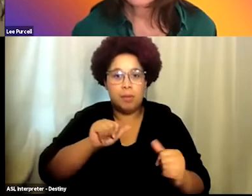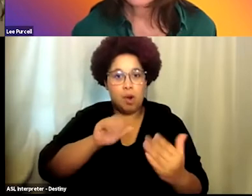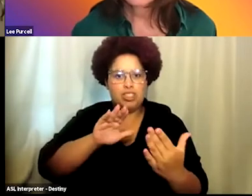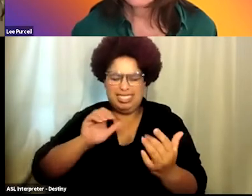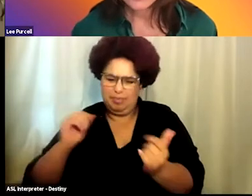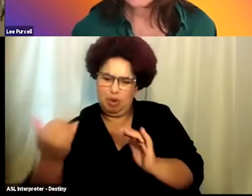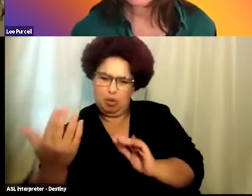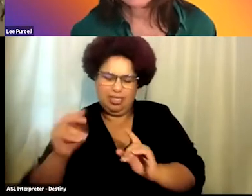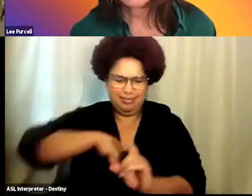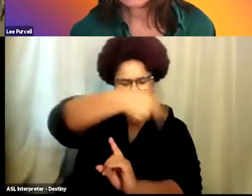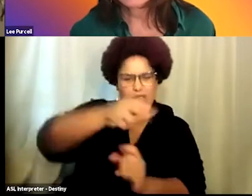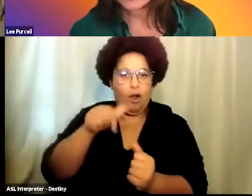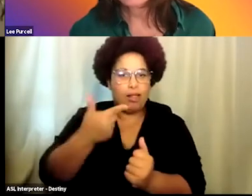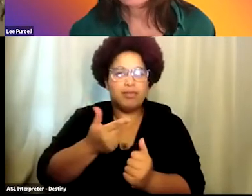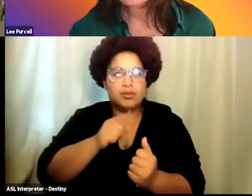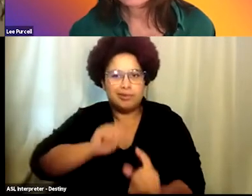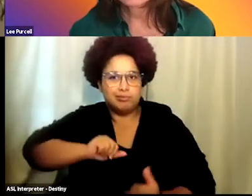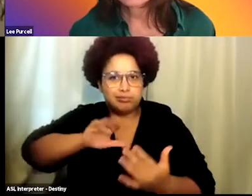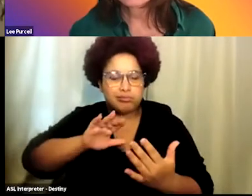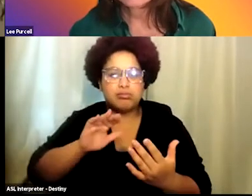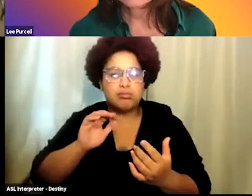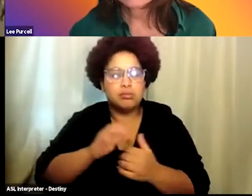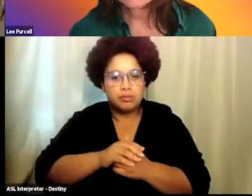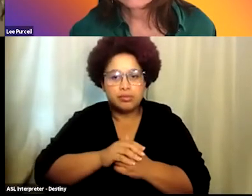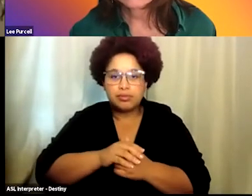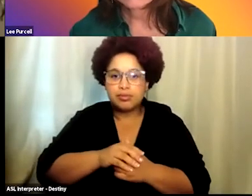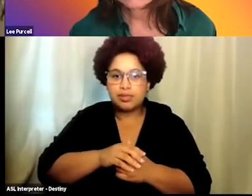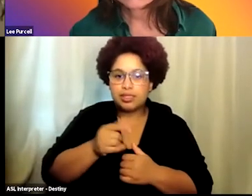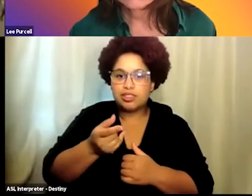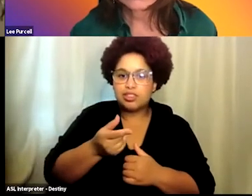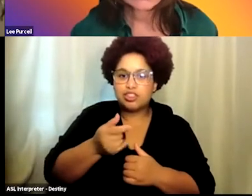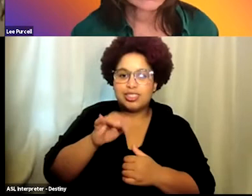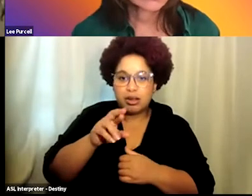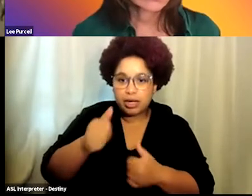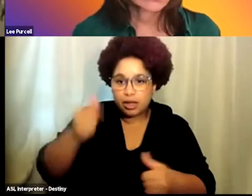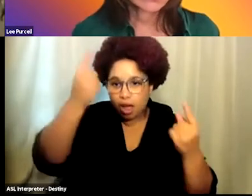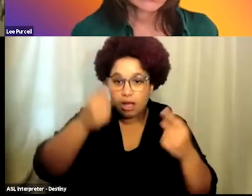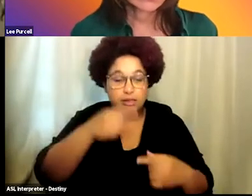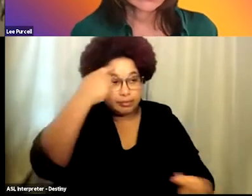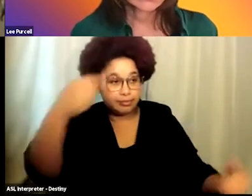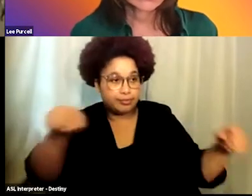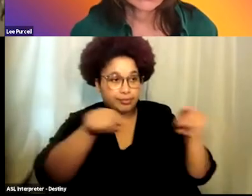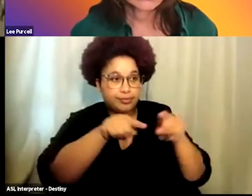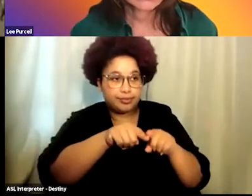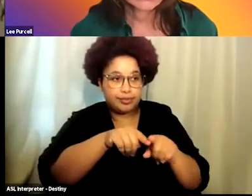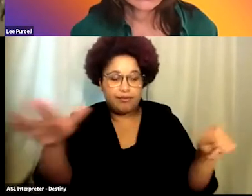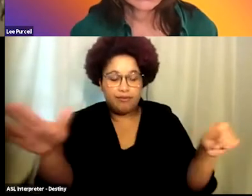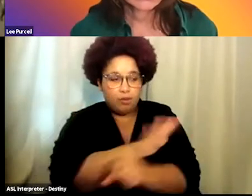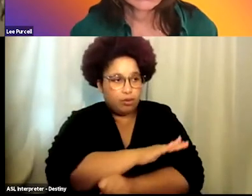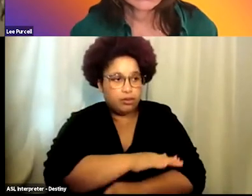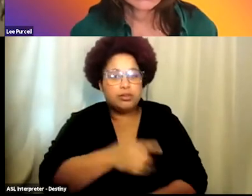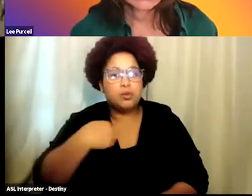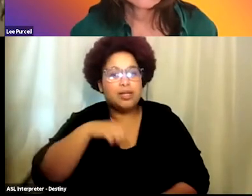good. I agree. Geri, Yeah. any thoughts? I agree with that completely. We need to be